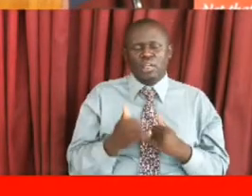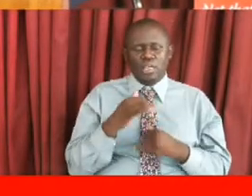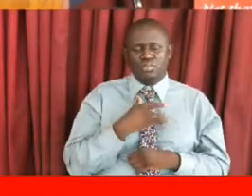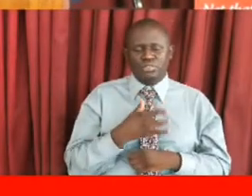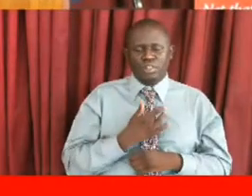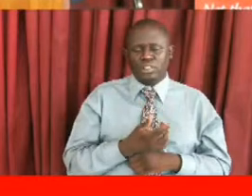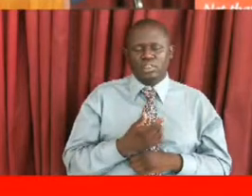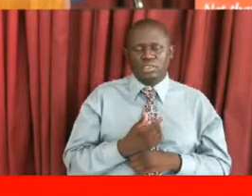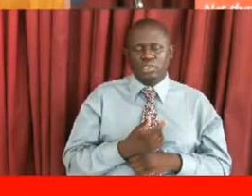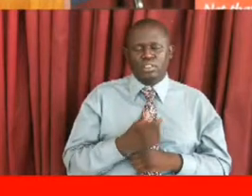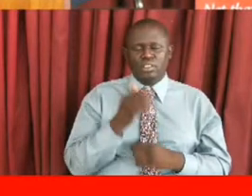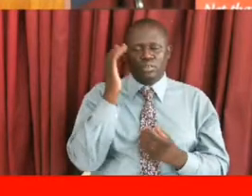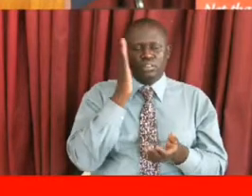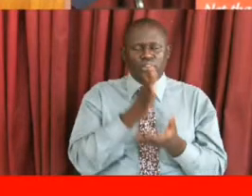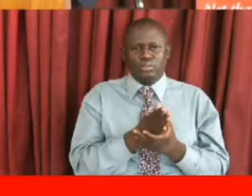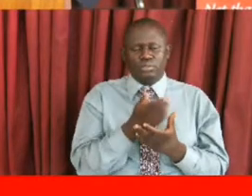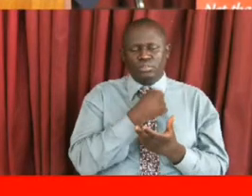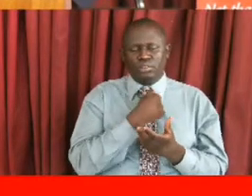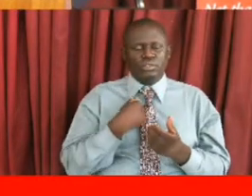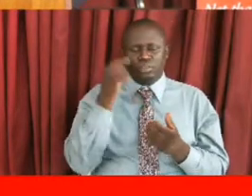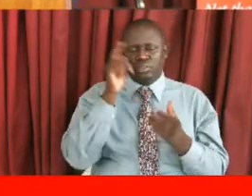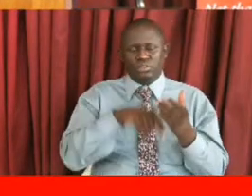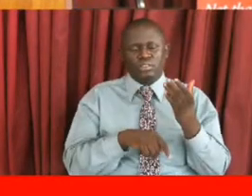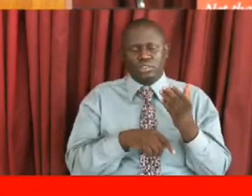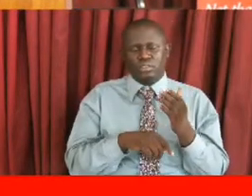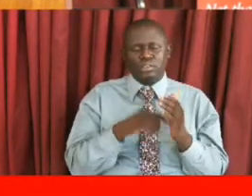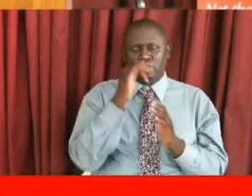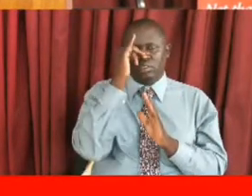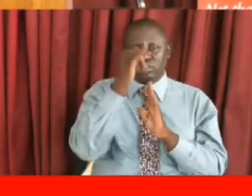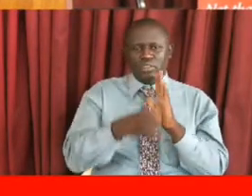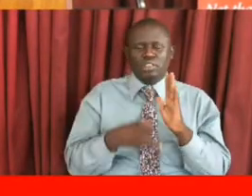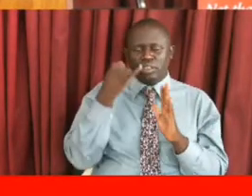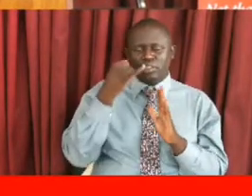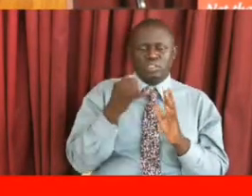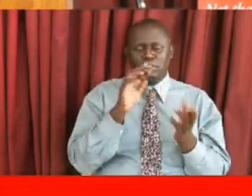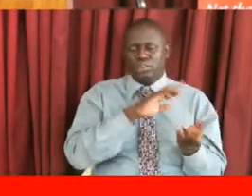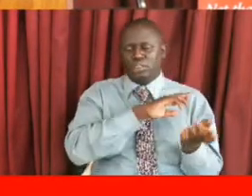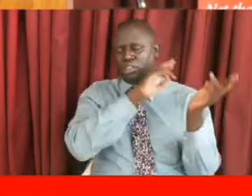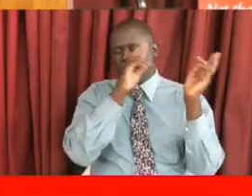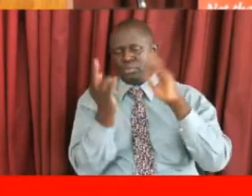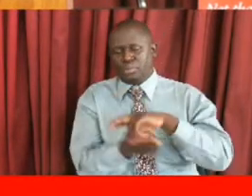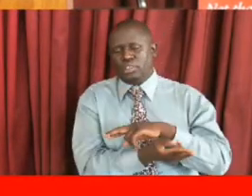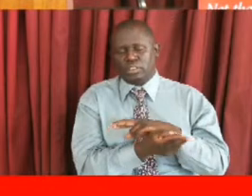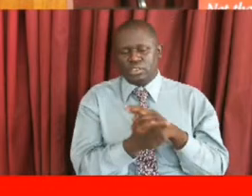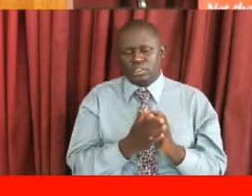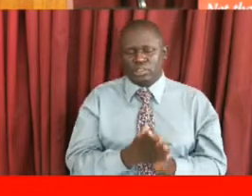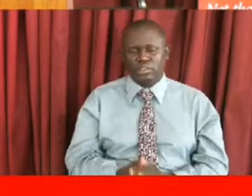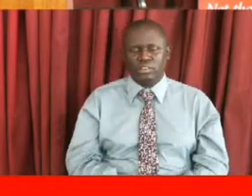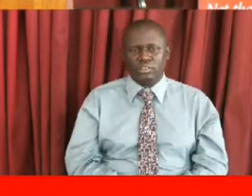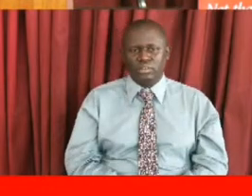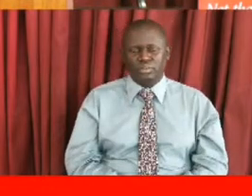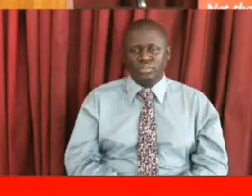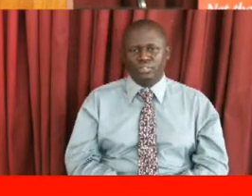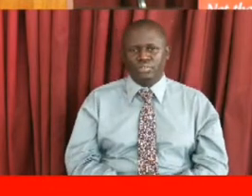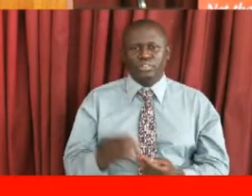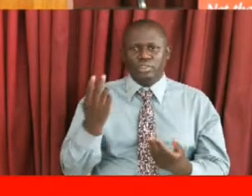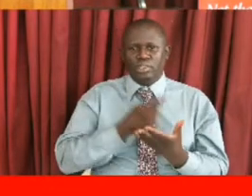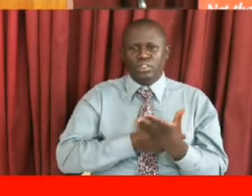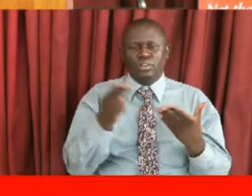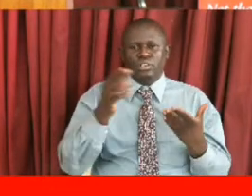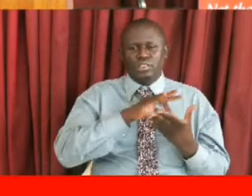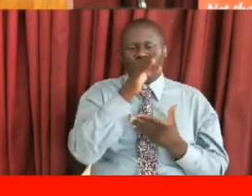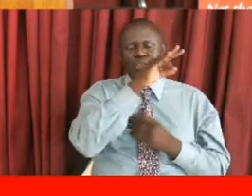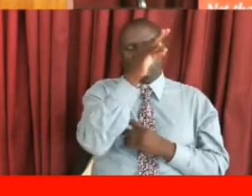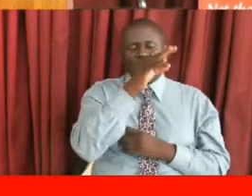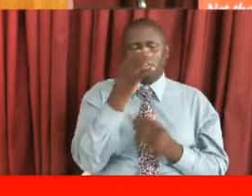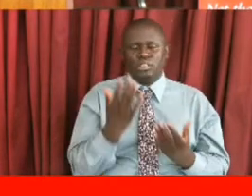religious the kingdom of God is where they meet together the Holy Spirit